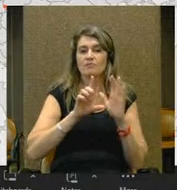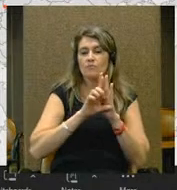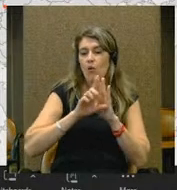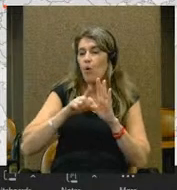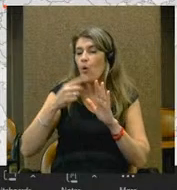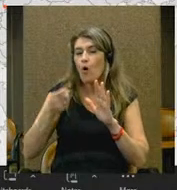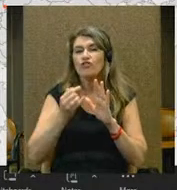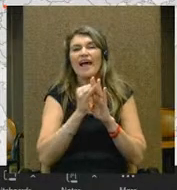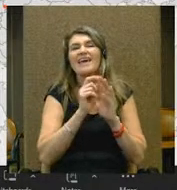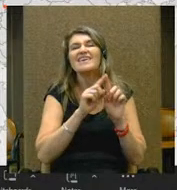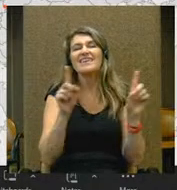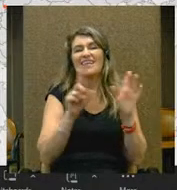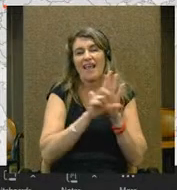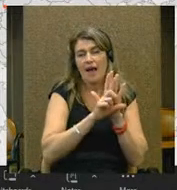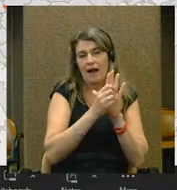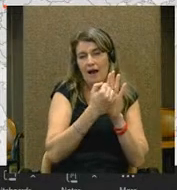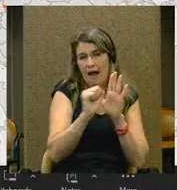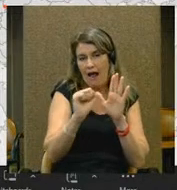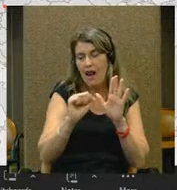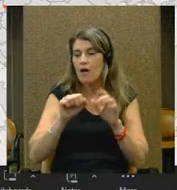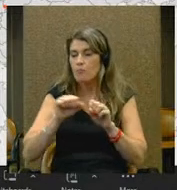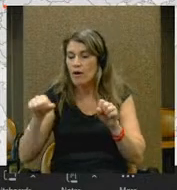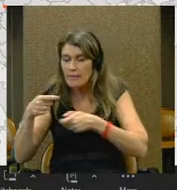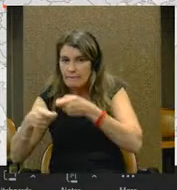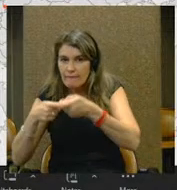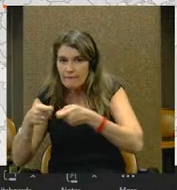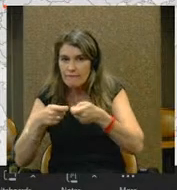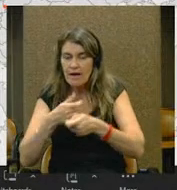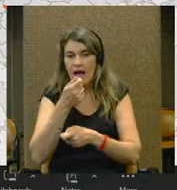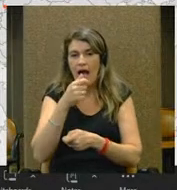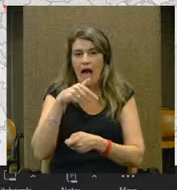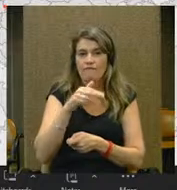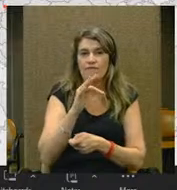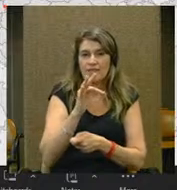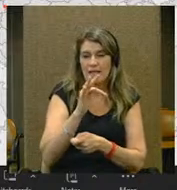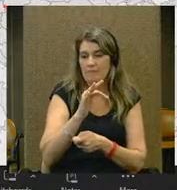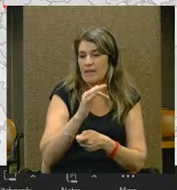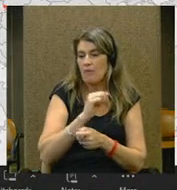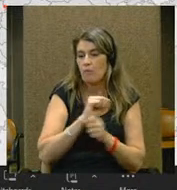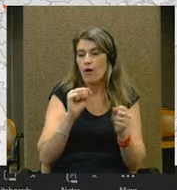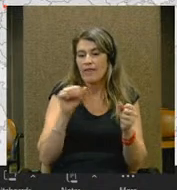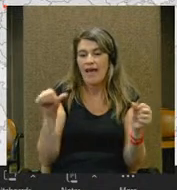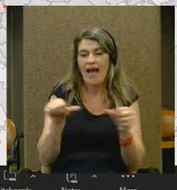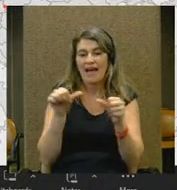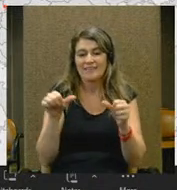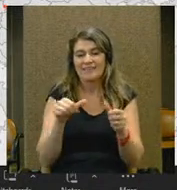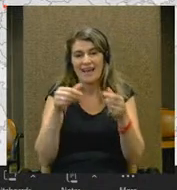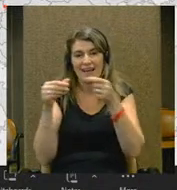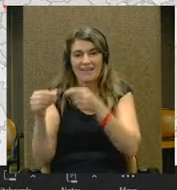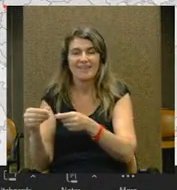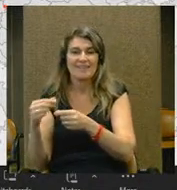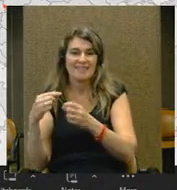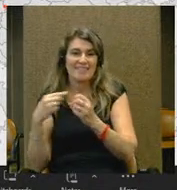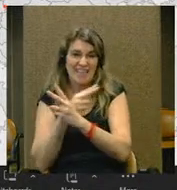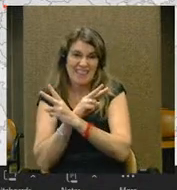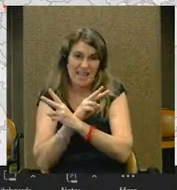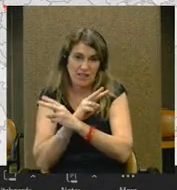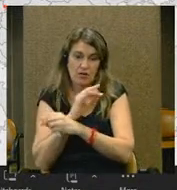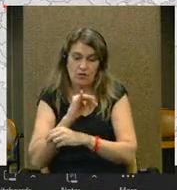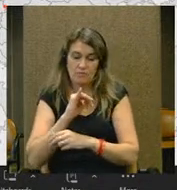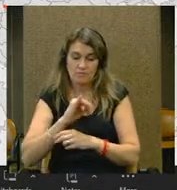shows on the right screen now is in the EU between 2019 and